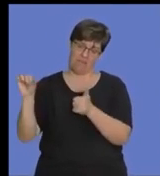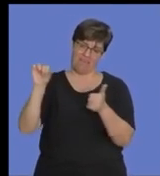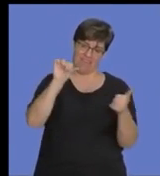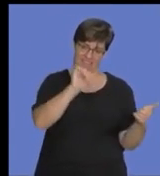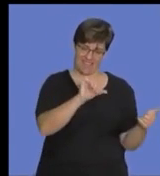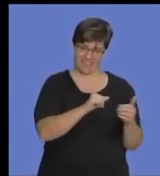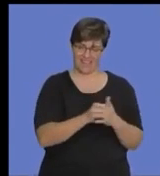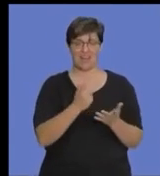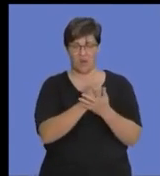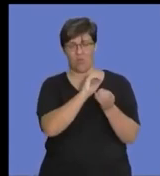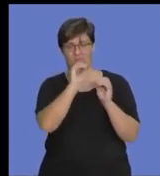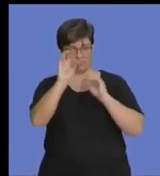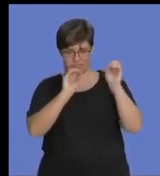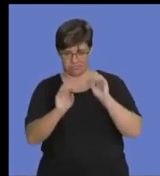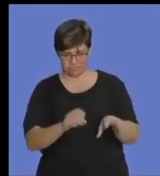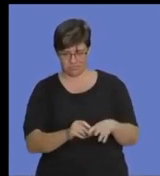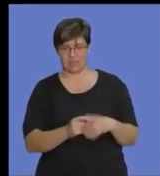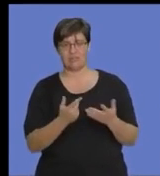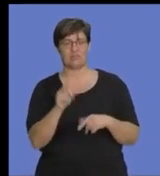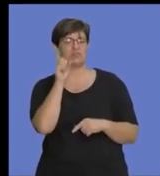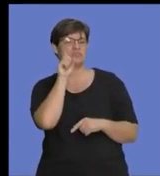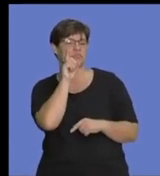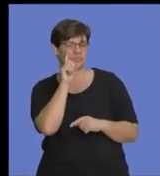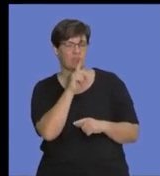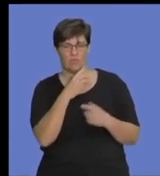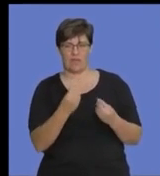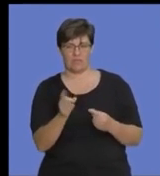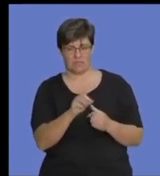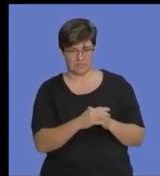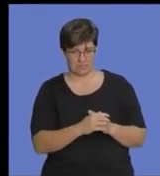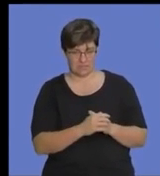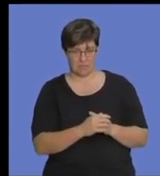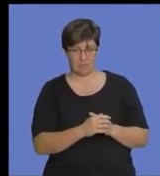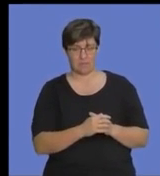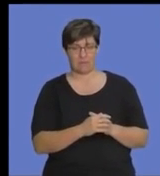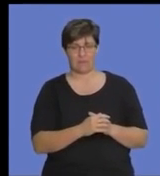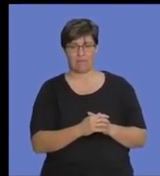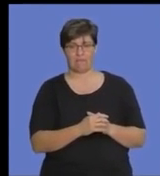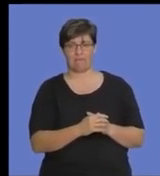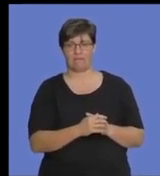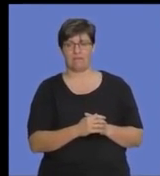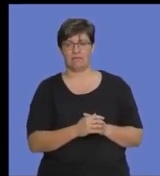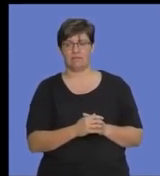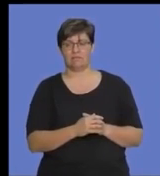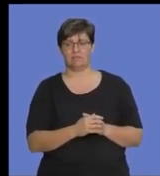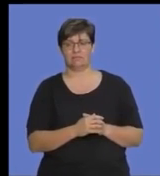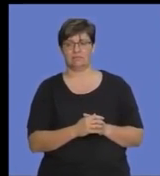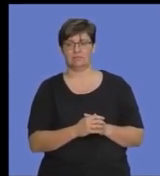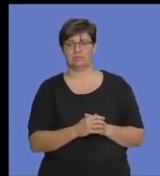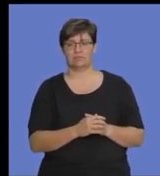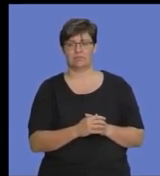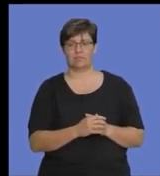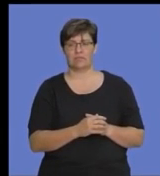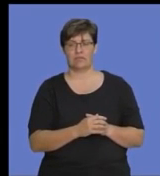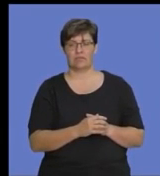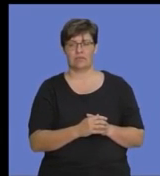from there, you can then substitute what you have. So let's just see what will happen on the calculator if I do that.